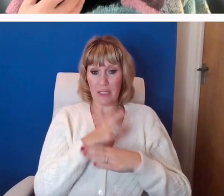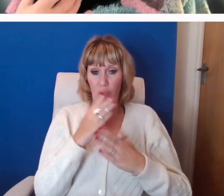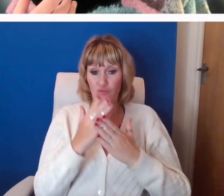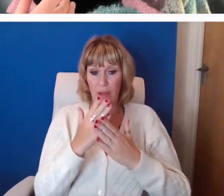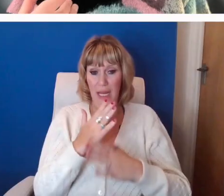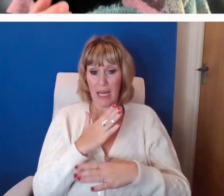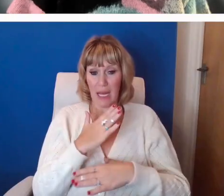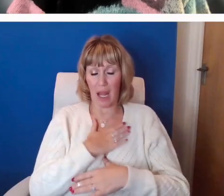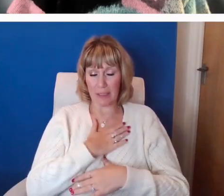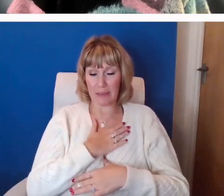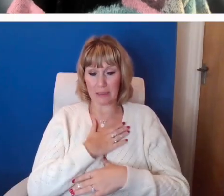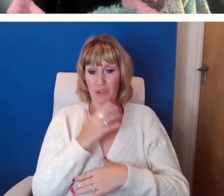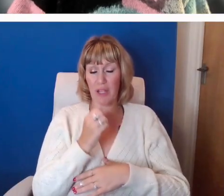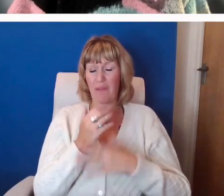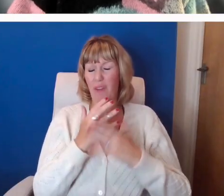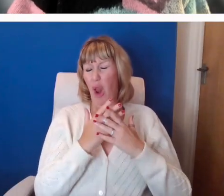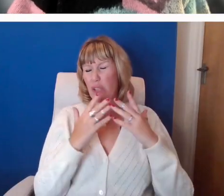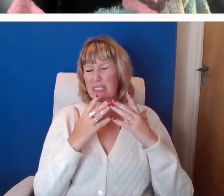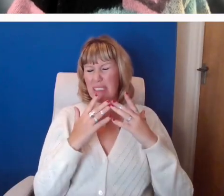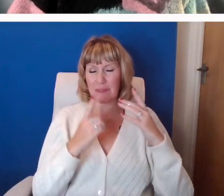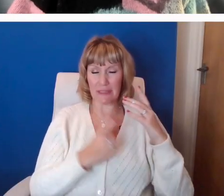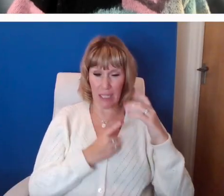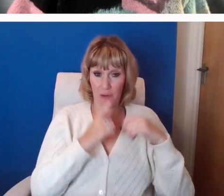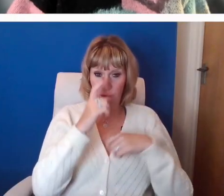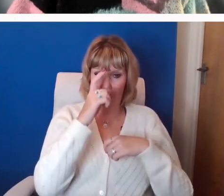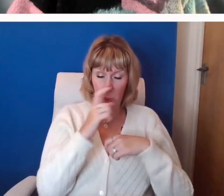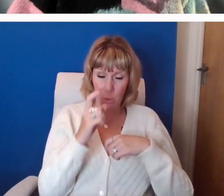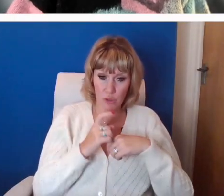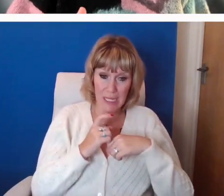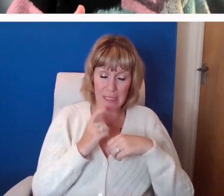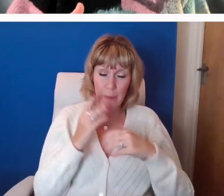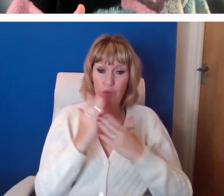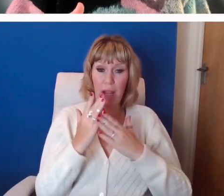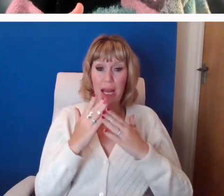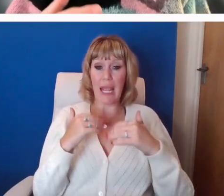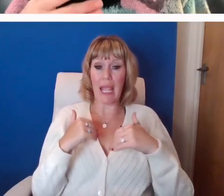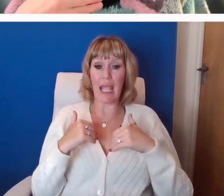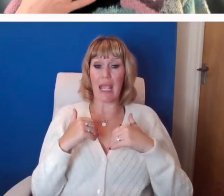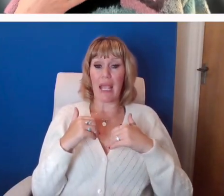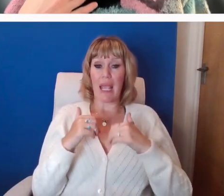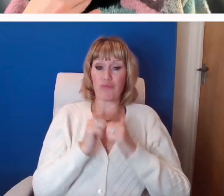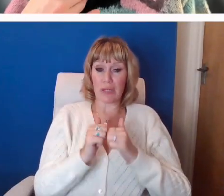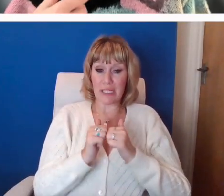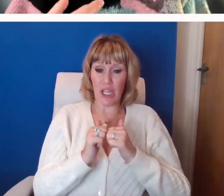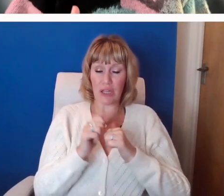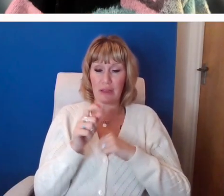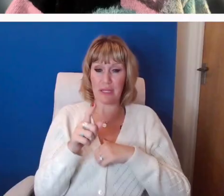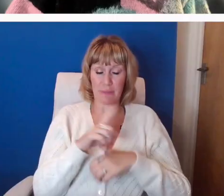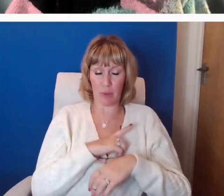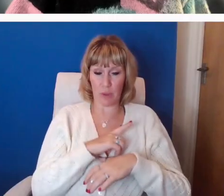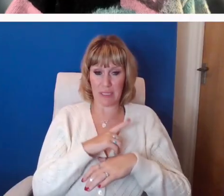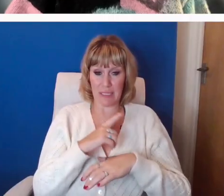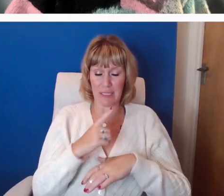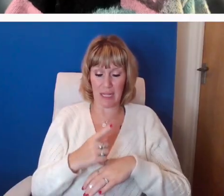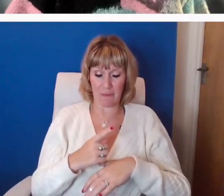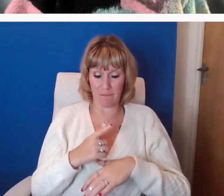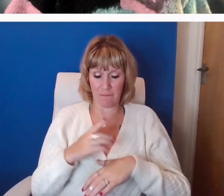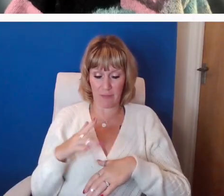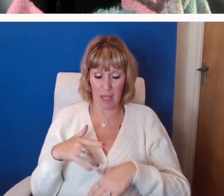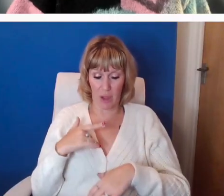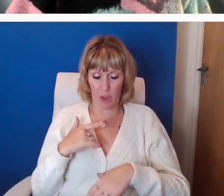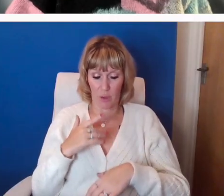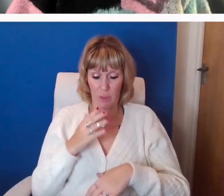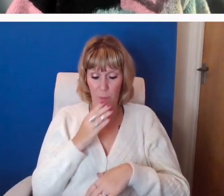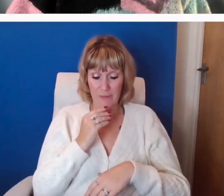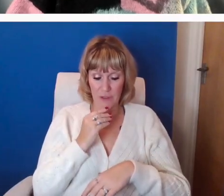she has a lot of self-portraits, but I really appreciated this one because it's that sense of feeling that we need to use filters and the sort of, I think